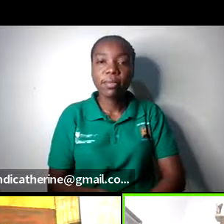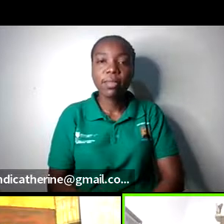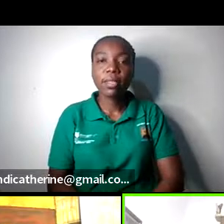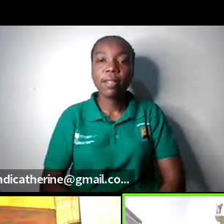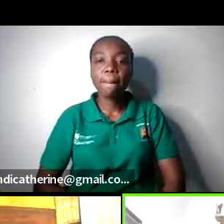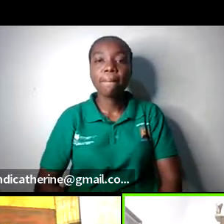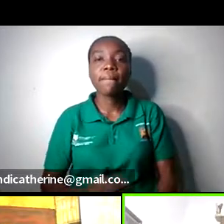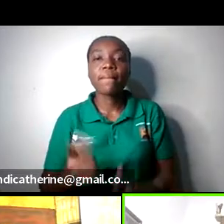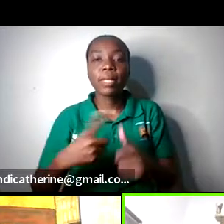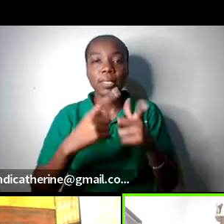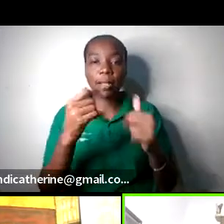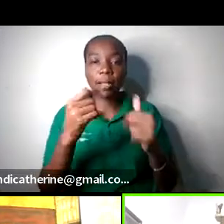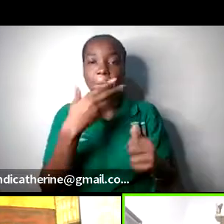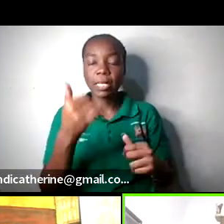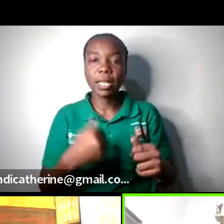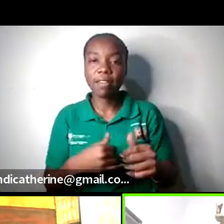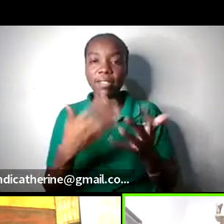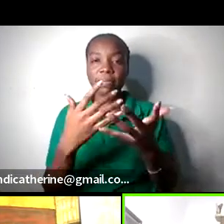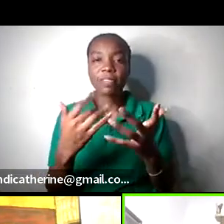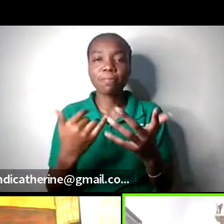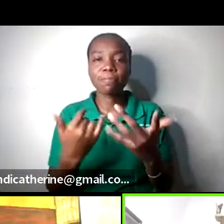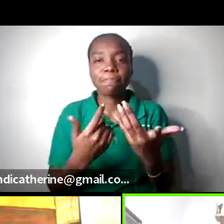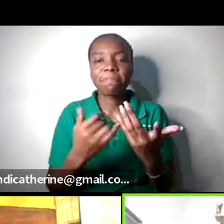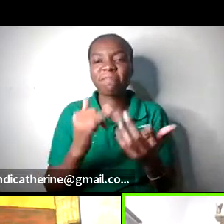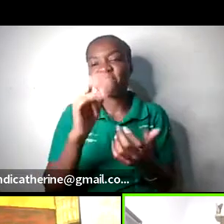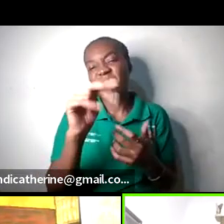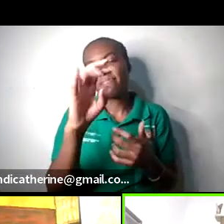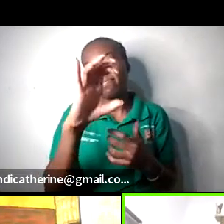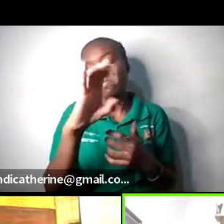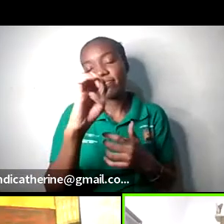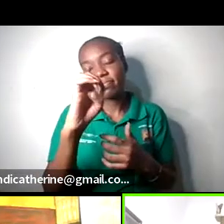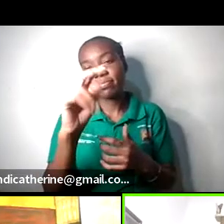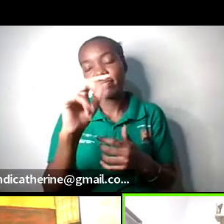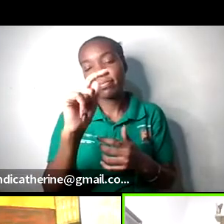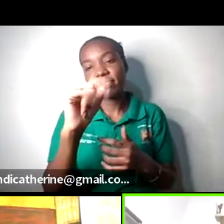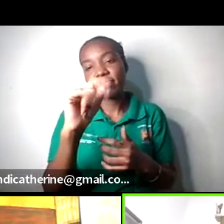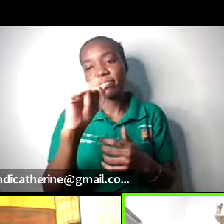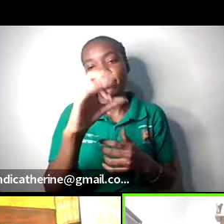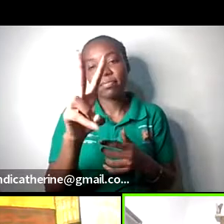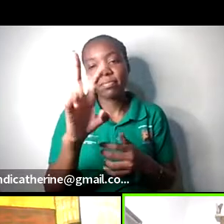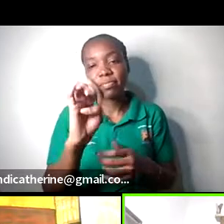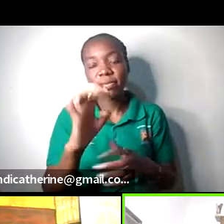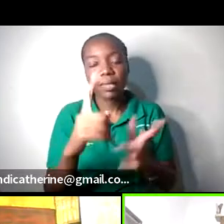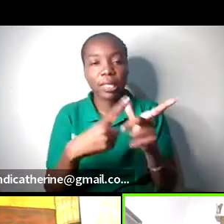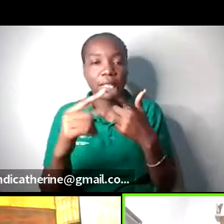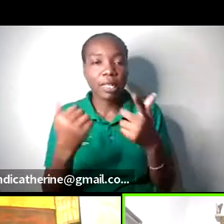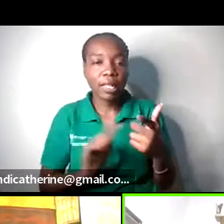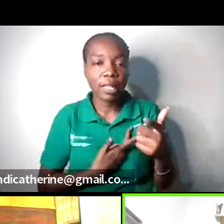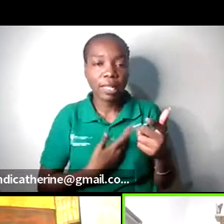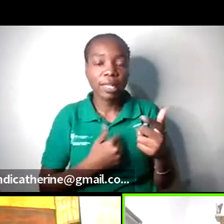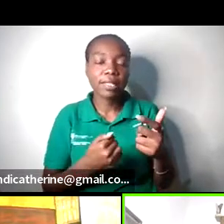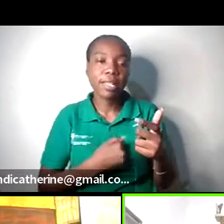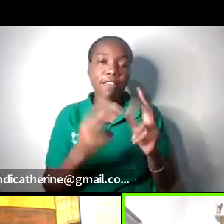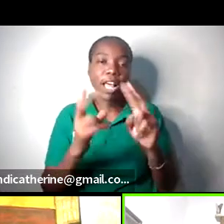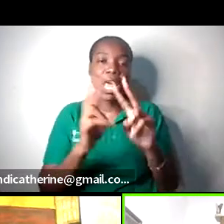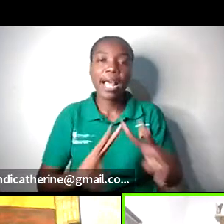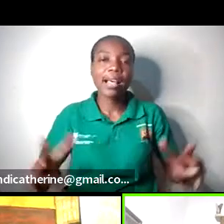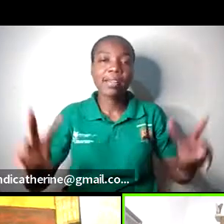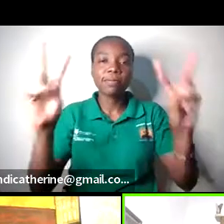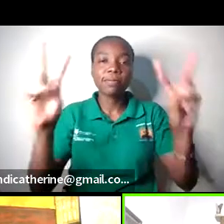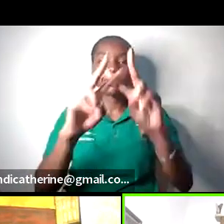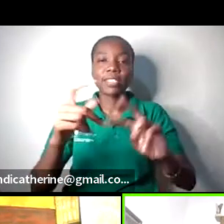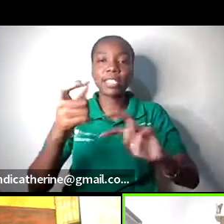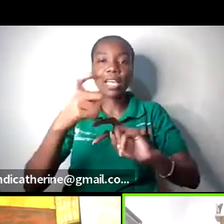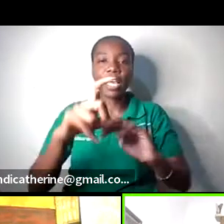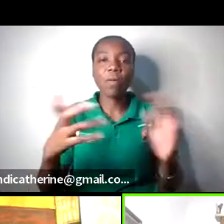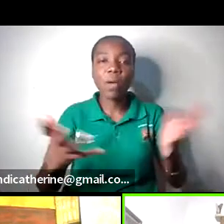call incentives for us to do this value addition in this country. And you know, one of the things